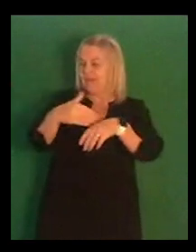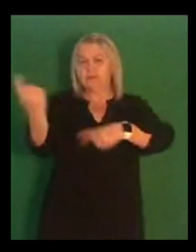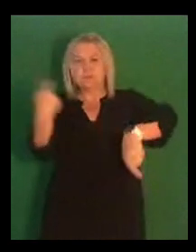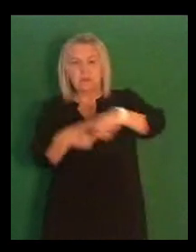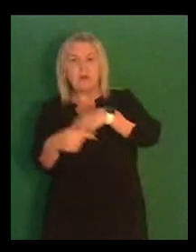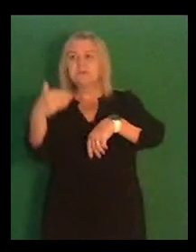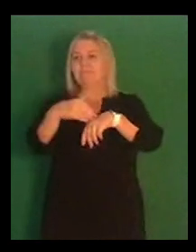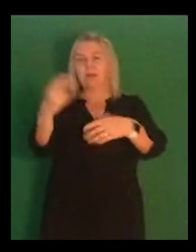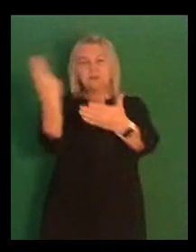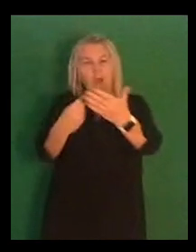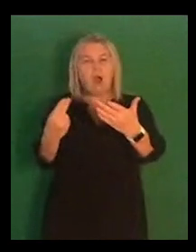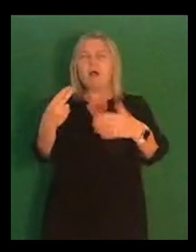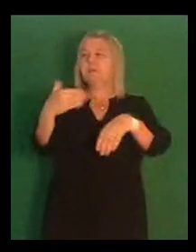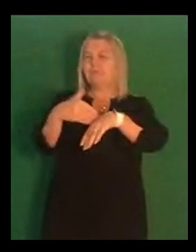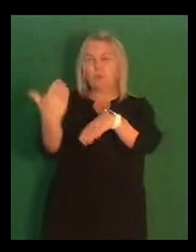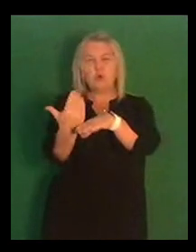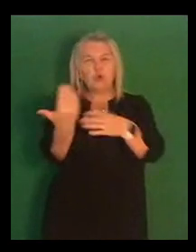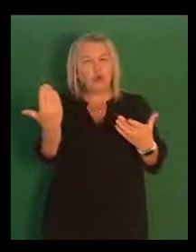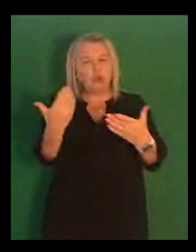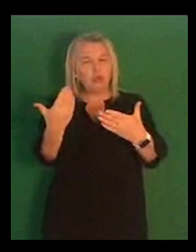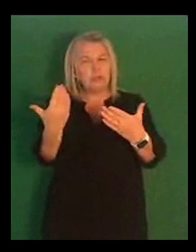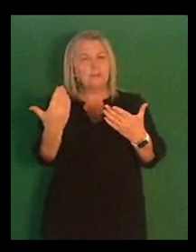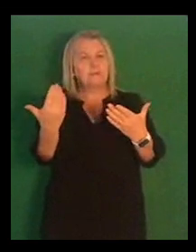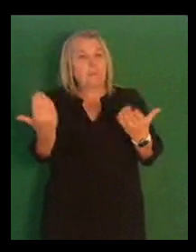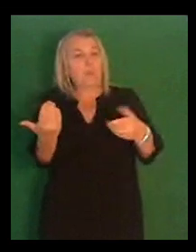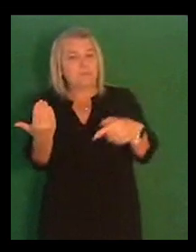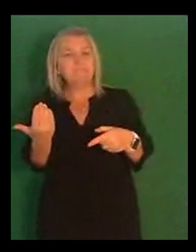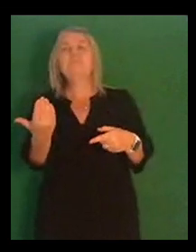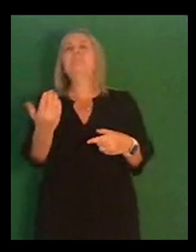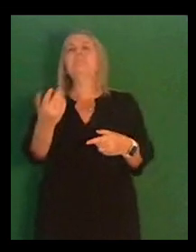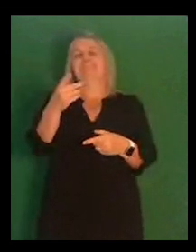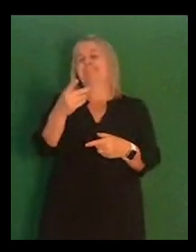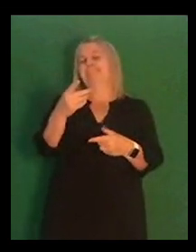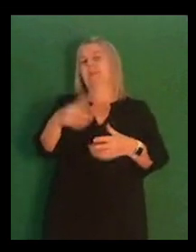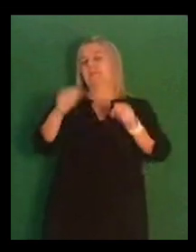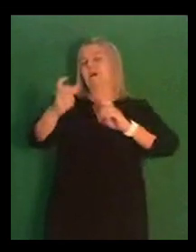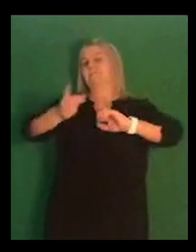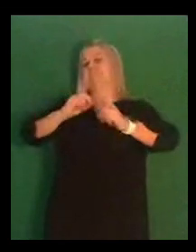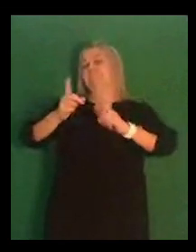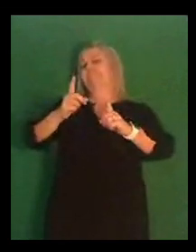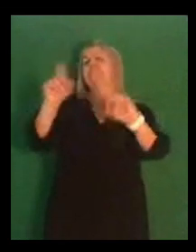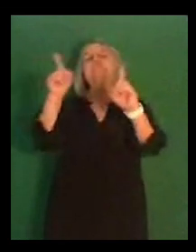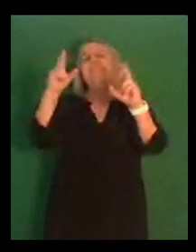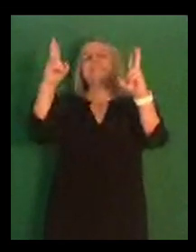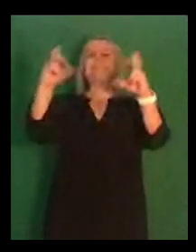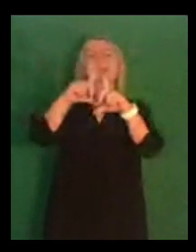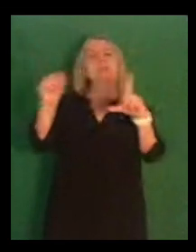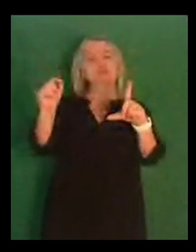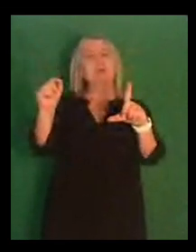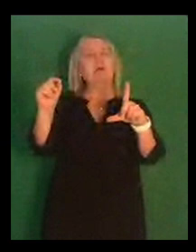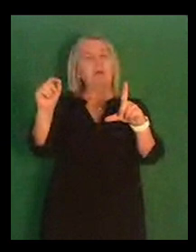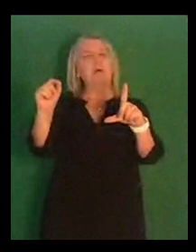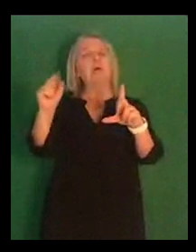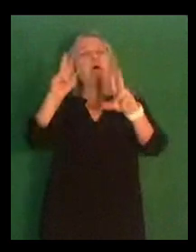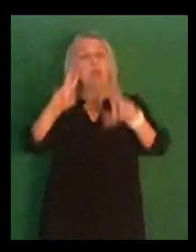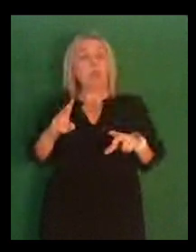we're making. And inevitably that takes the conversation towards digital. So we're looking at major organisations